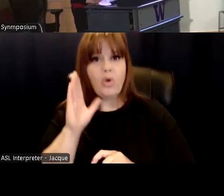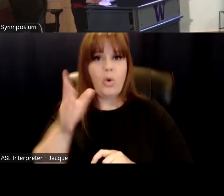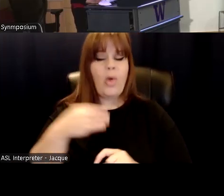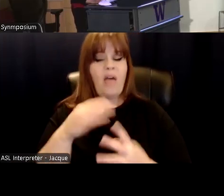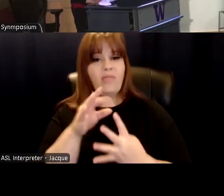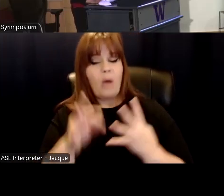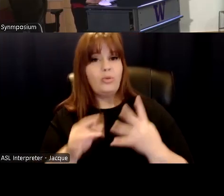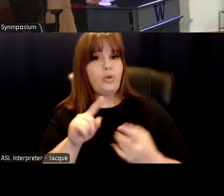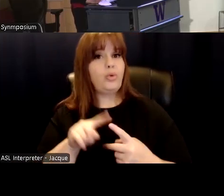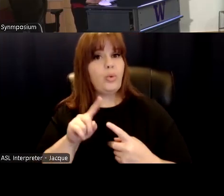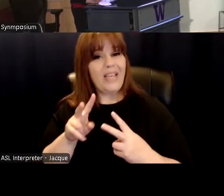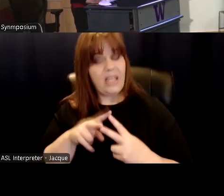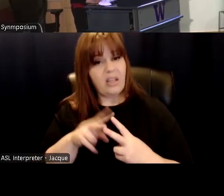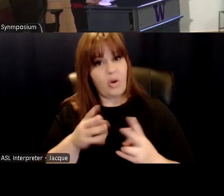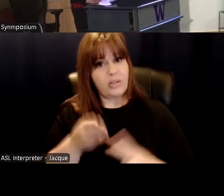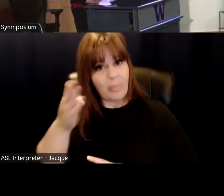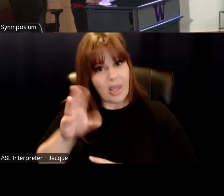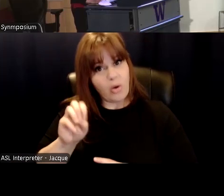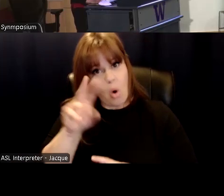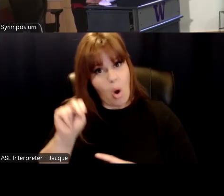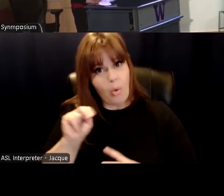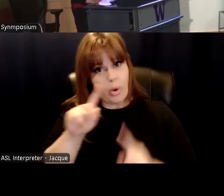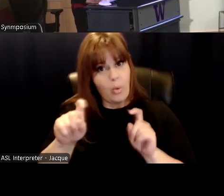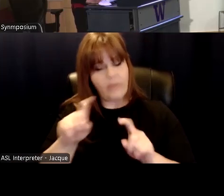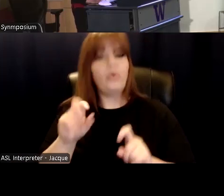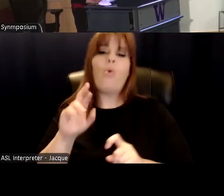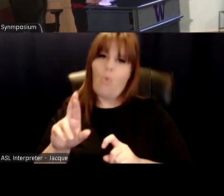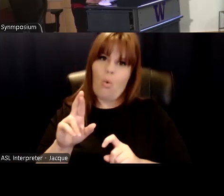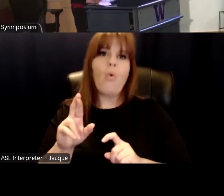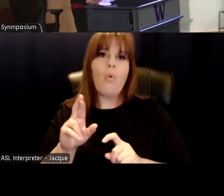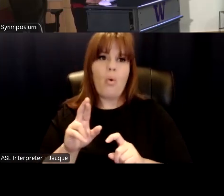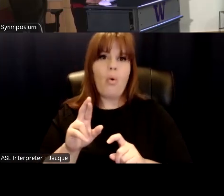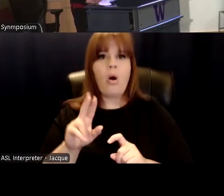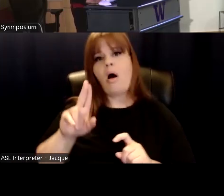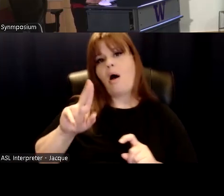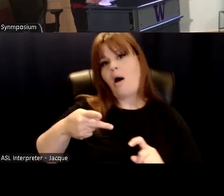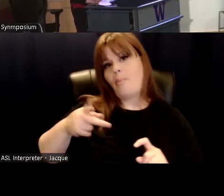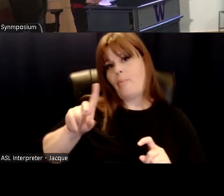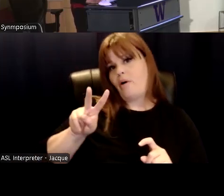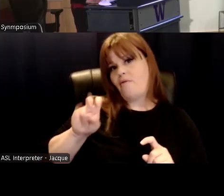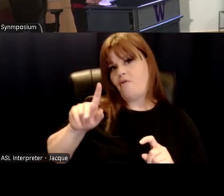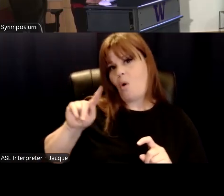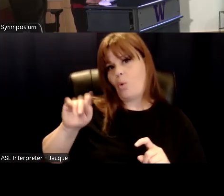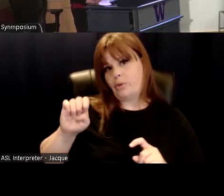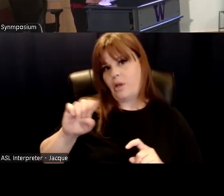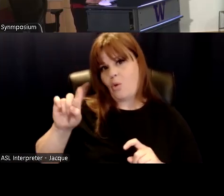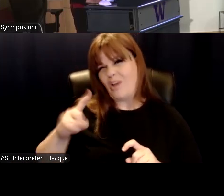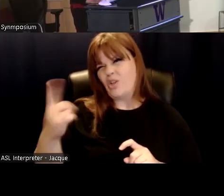to either submit your own question or upvote a question someone else has